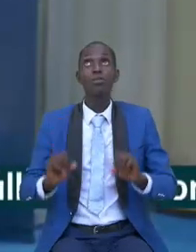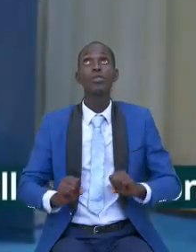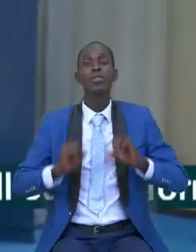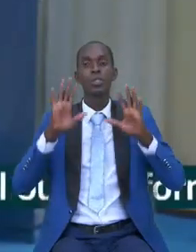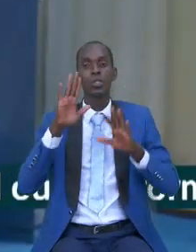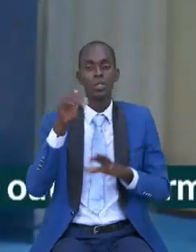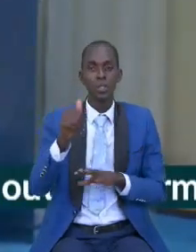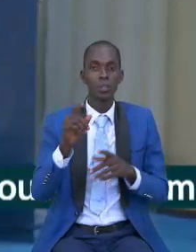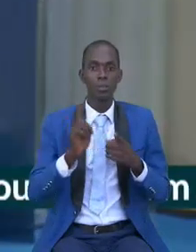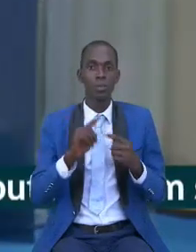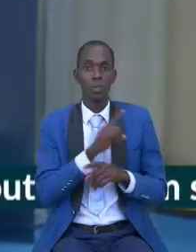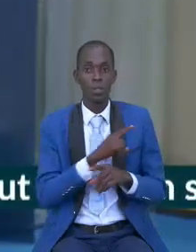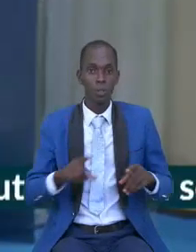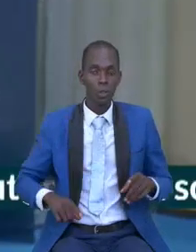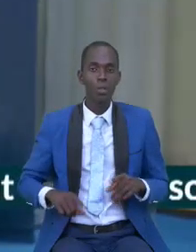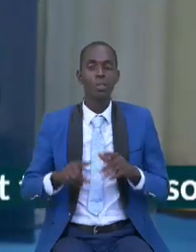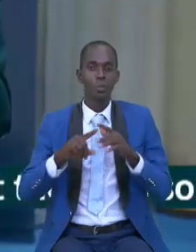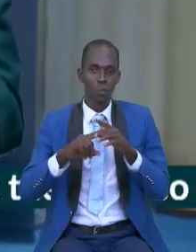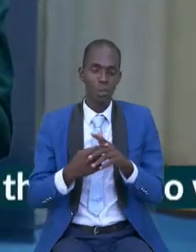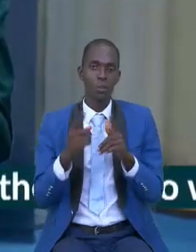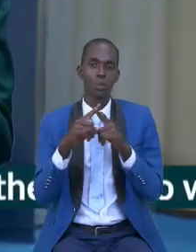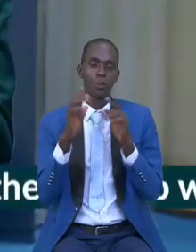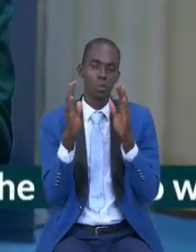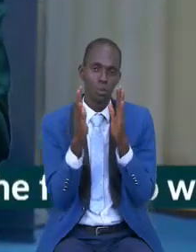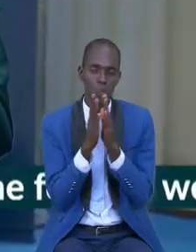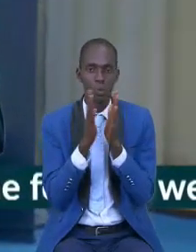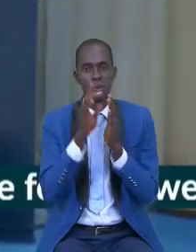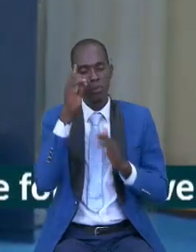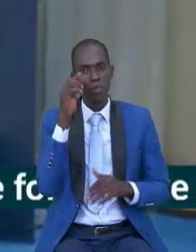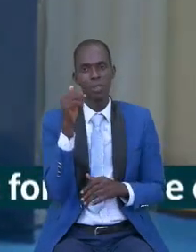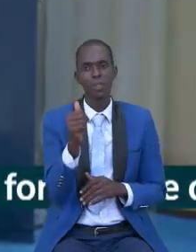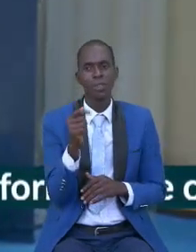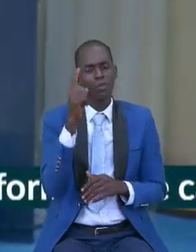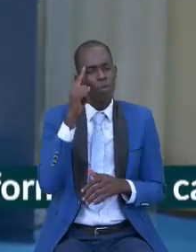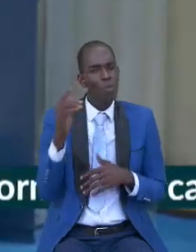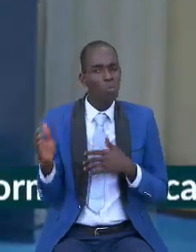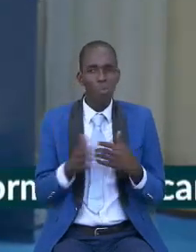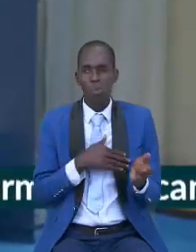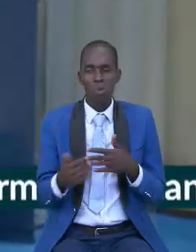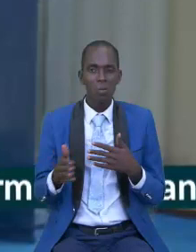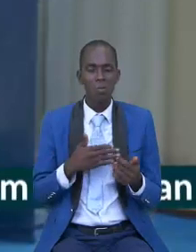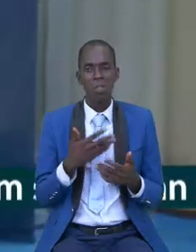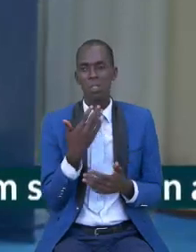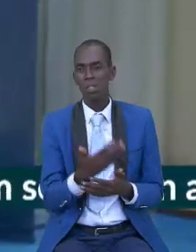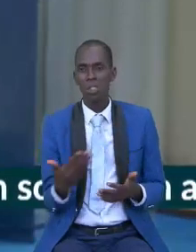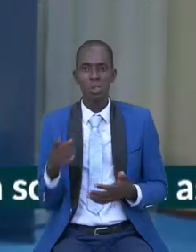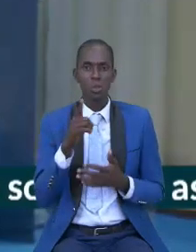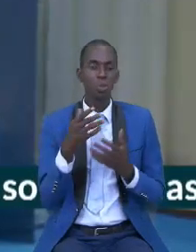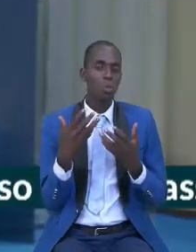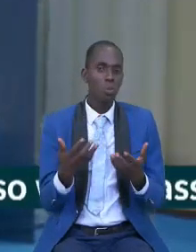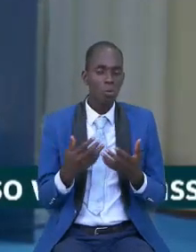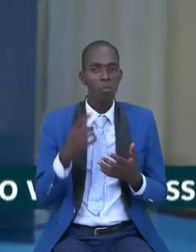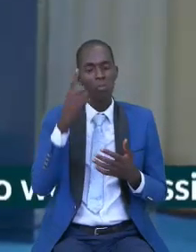there people that are first person giving their life to Christ? Is it the first time? Or are